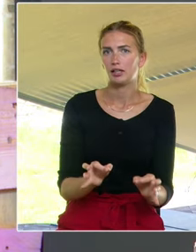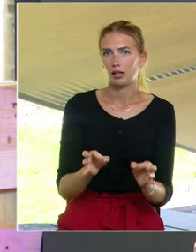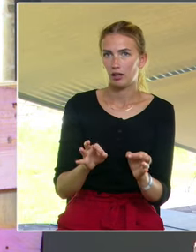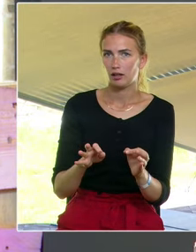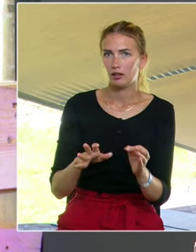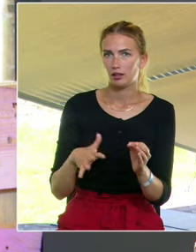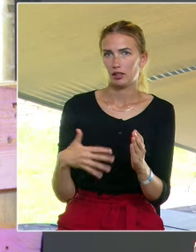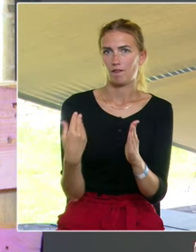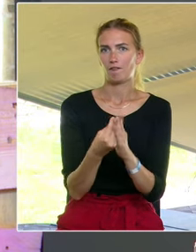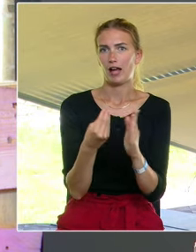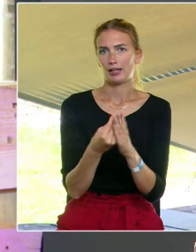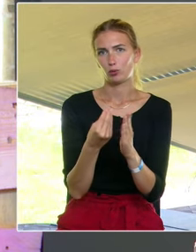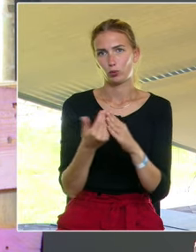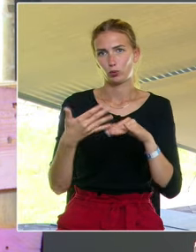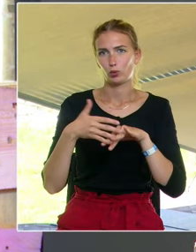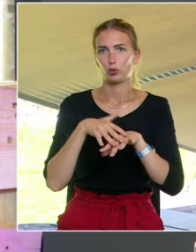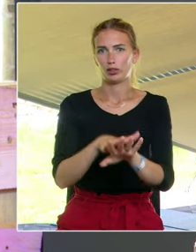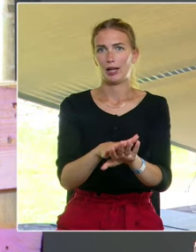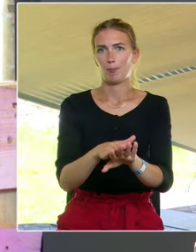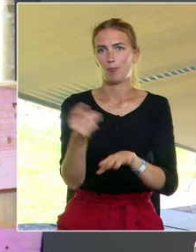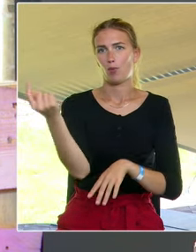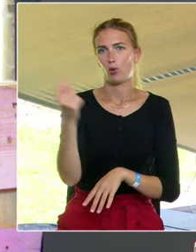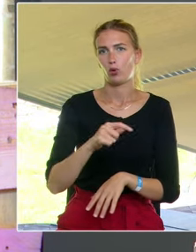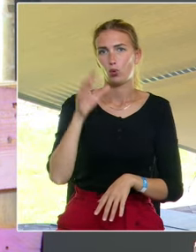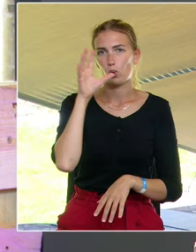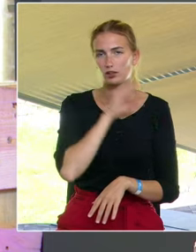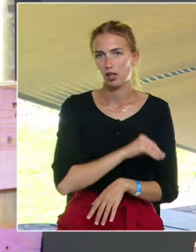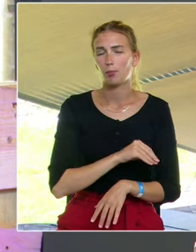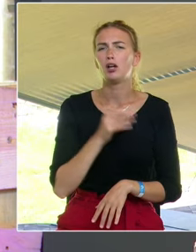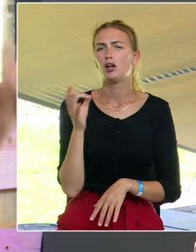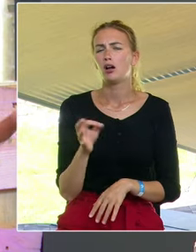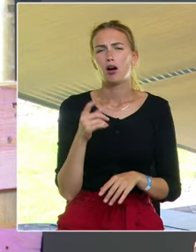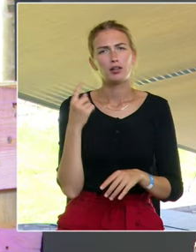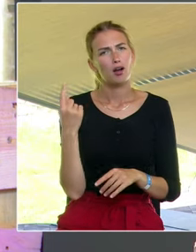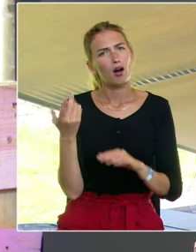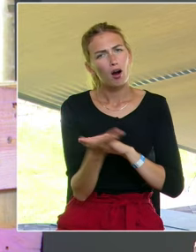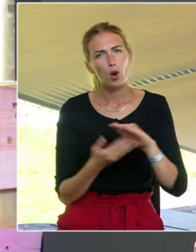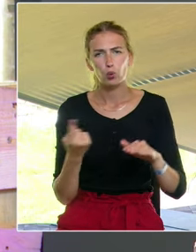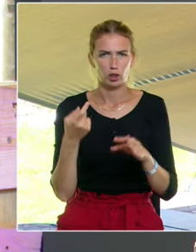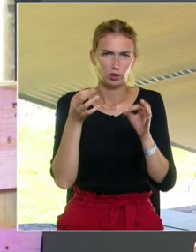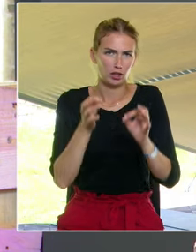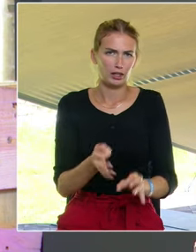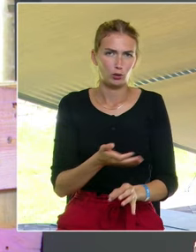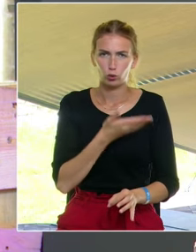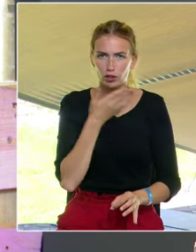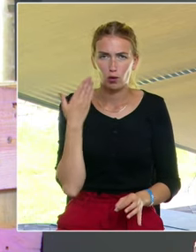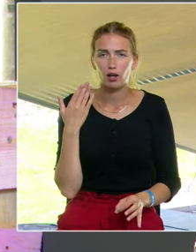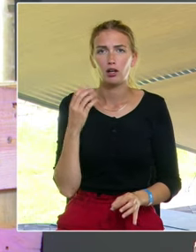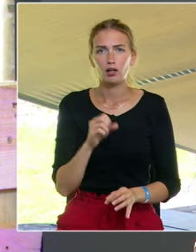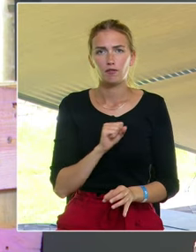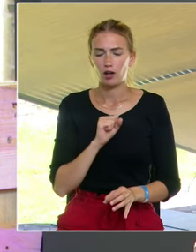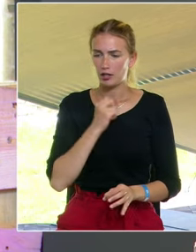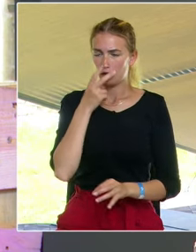fair wealth distribution systems, methods. And this is not just about fairness, it's also a long-term process